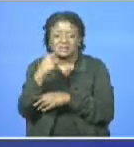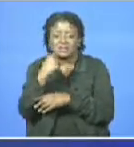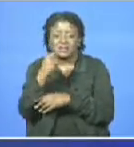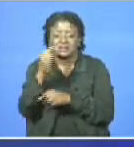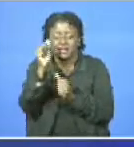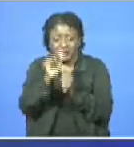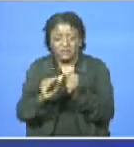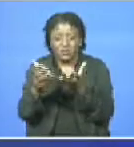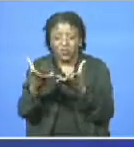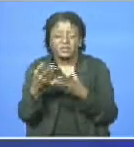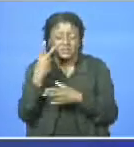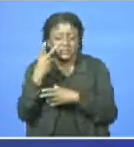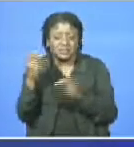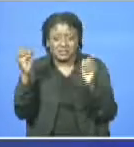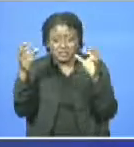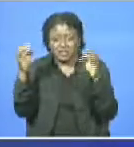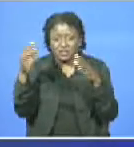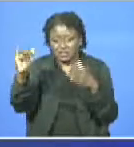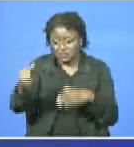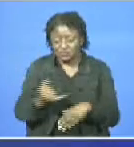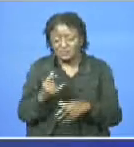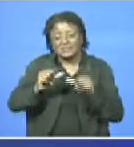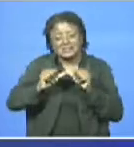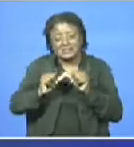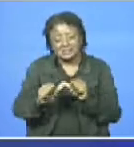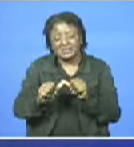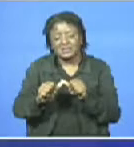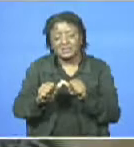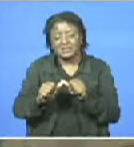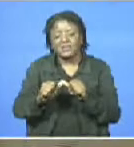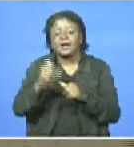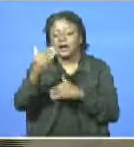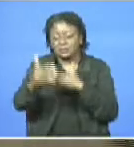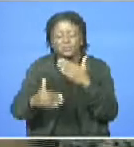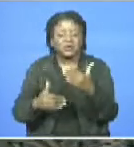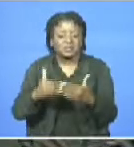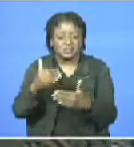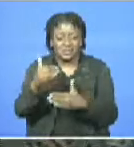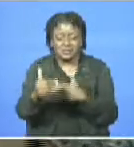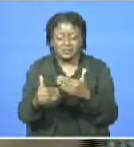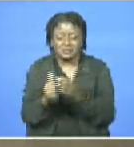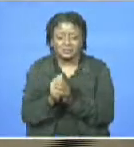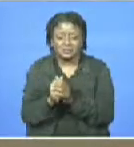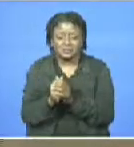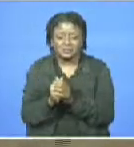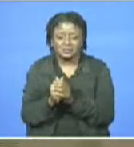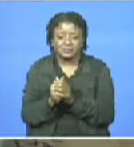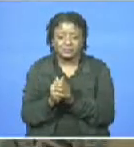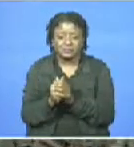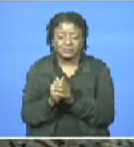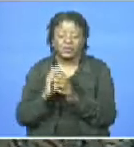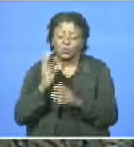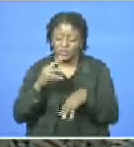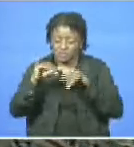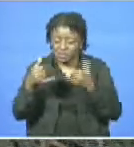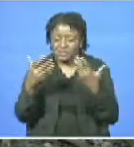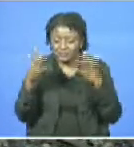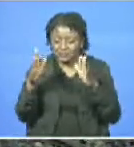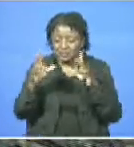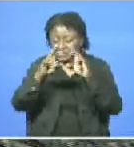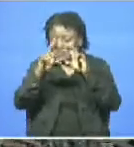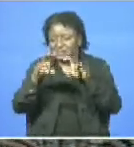see the alert introduced, there is still a process. We would have just completed the testing of the